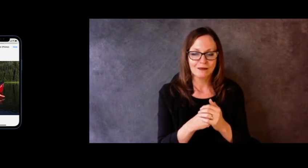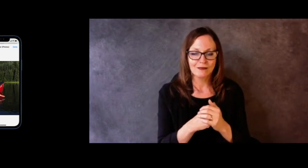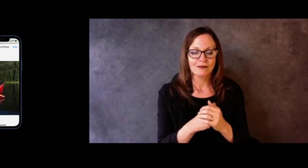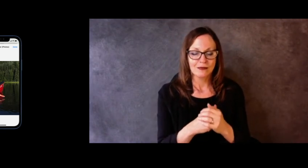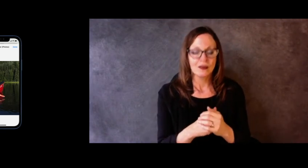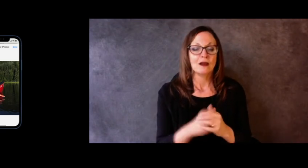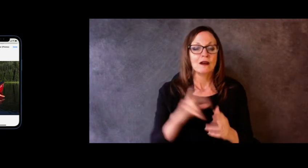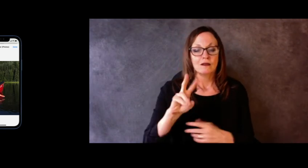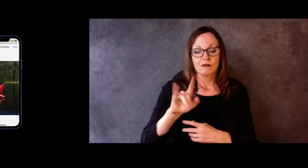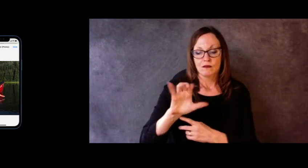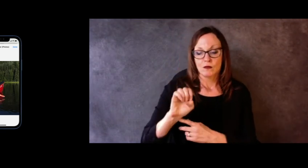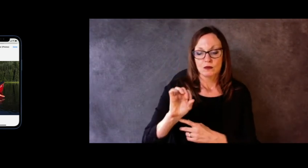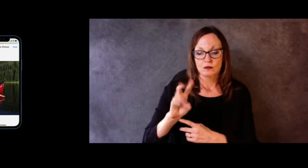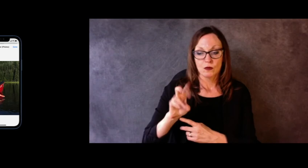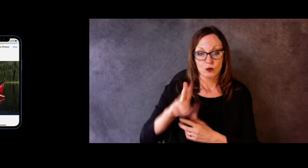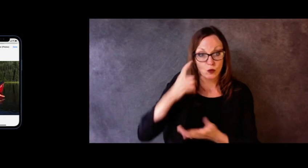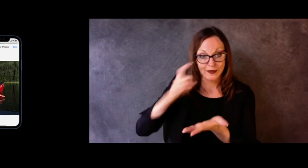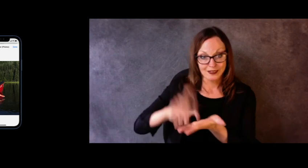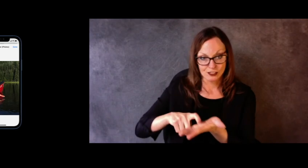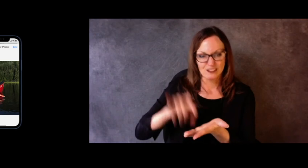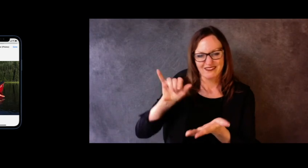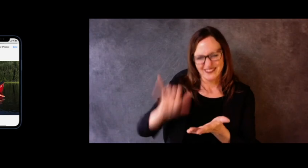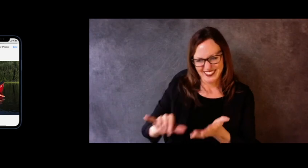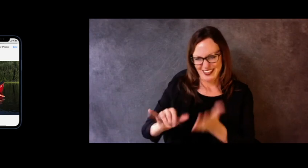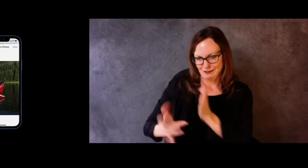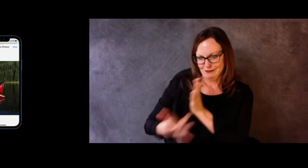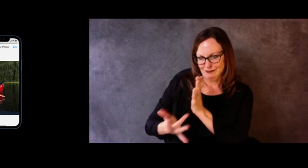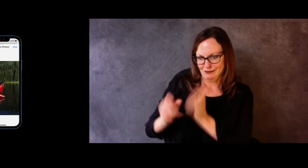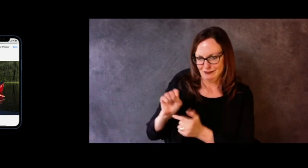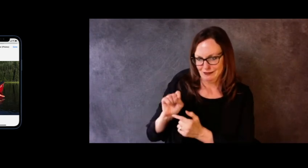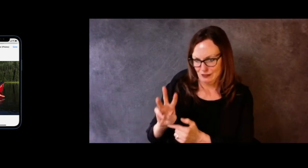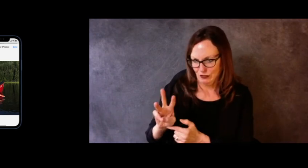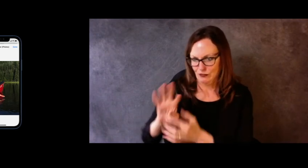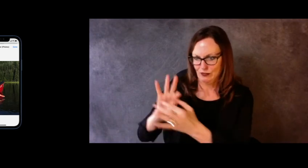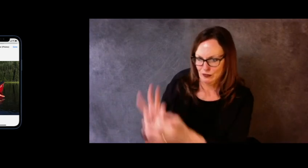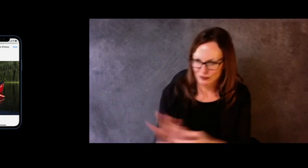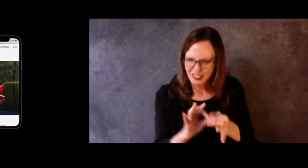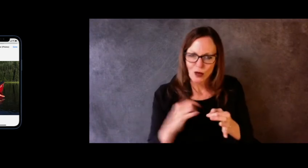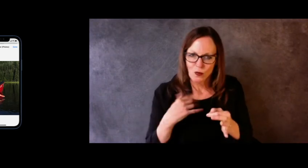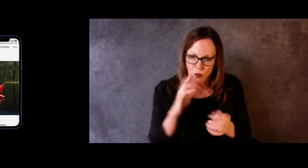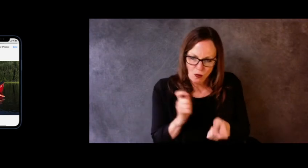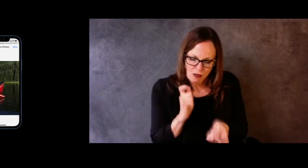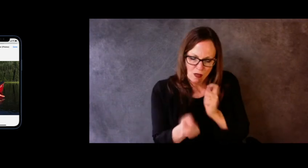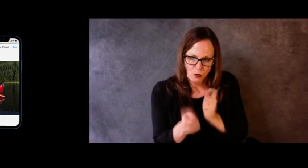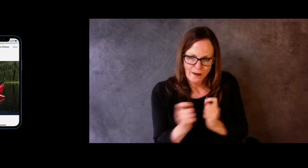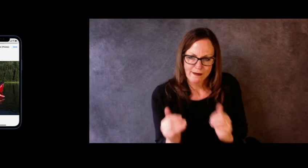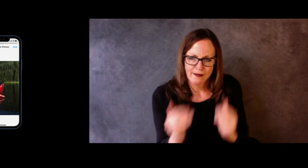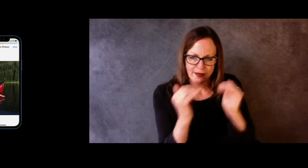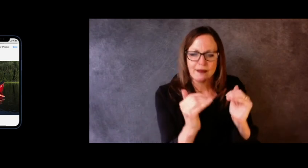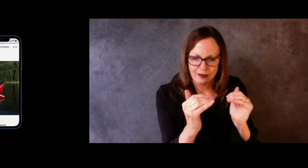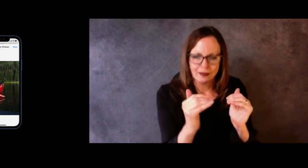and on-device intelligence so your iPhone can automatically improve the accessibility of text, apps, and images.